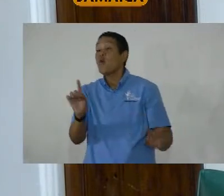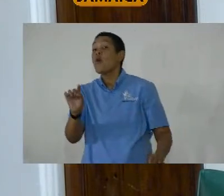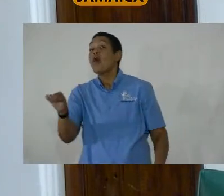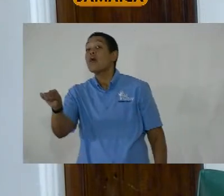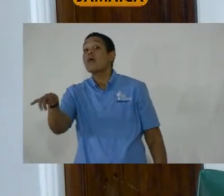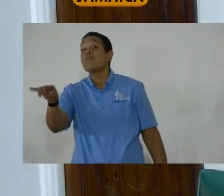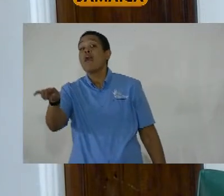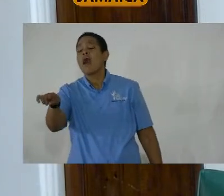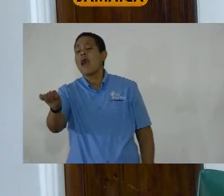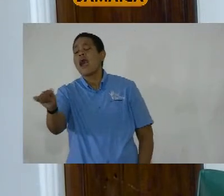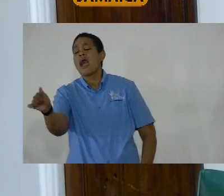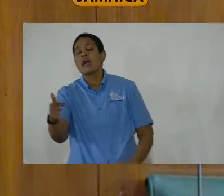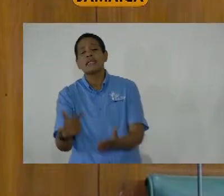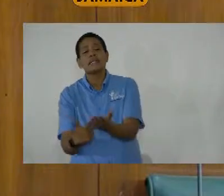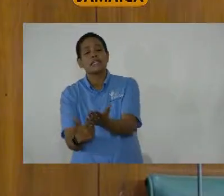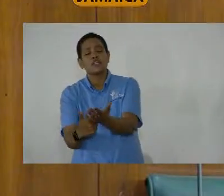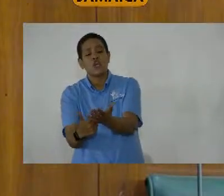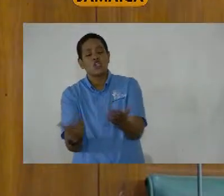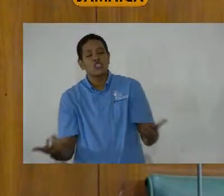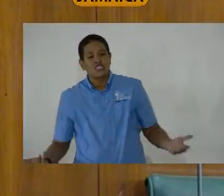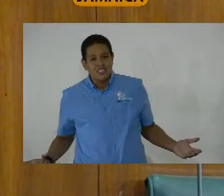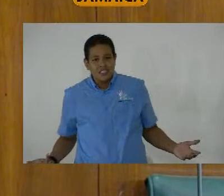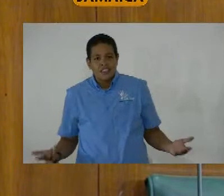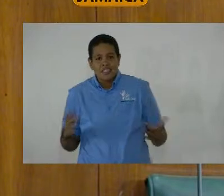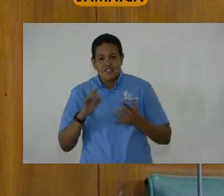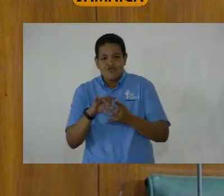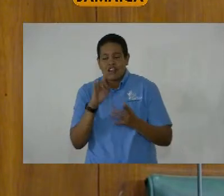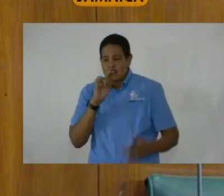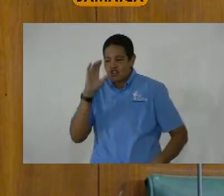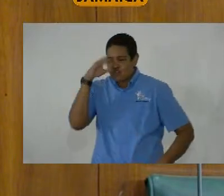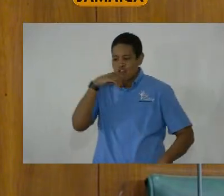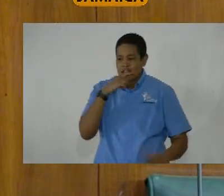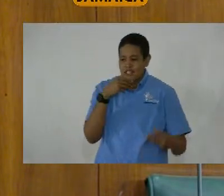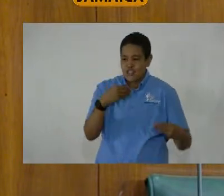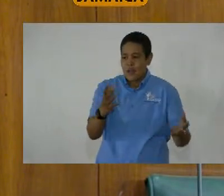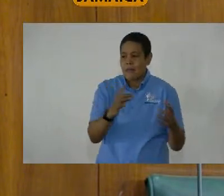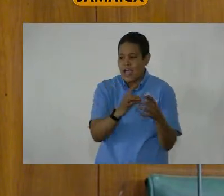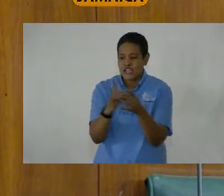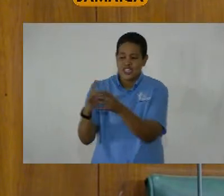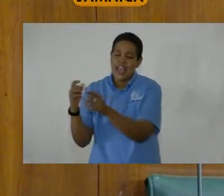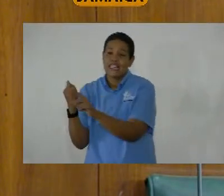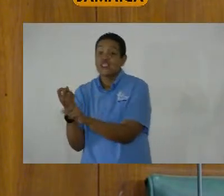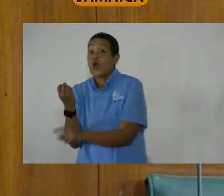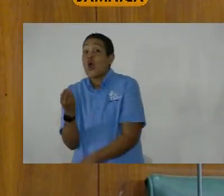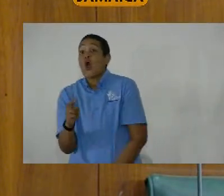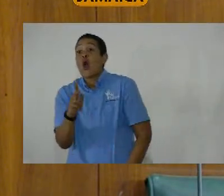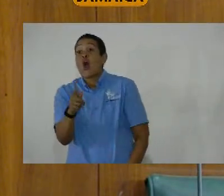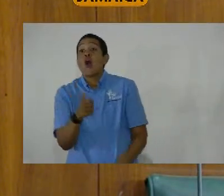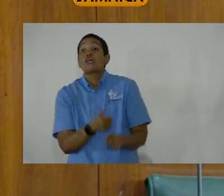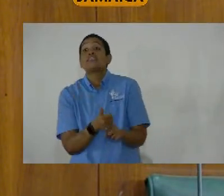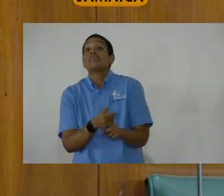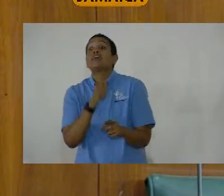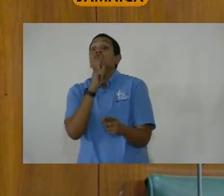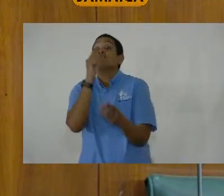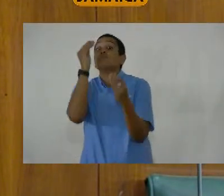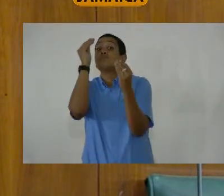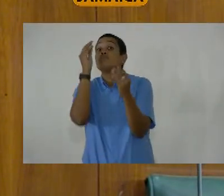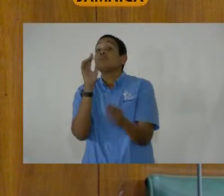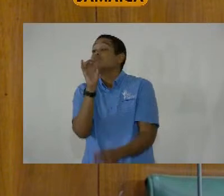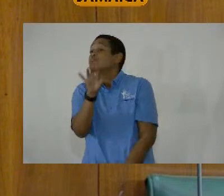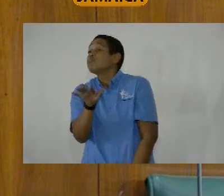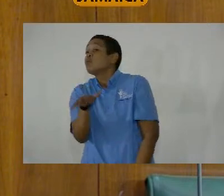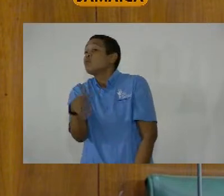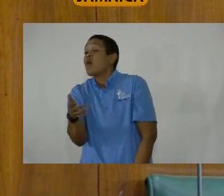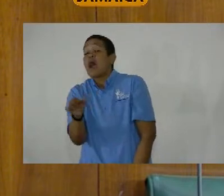was there any discussion of the strained supply chains or even an indication that